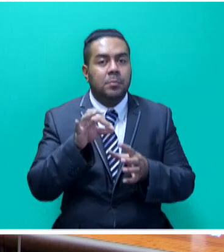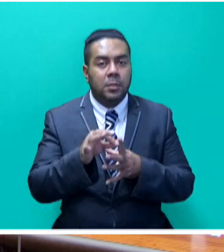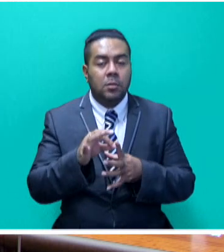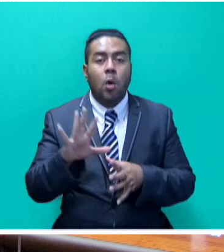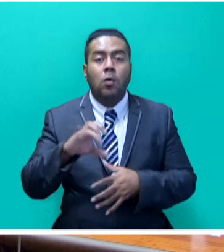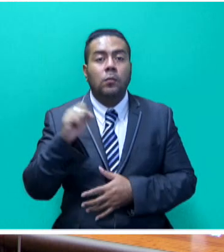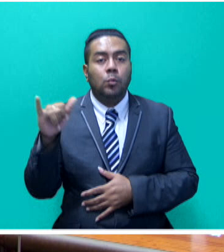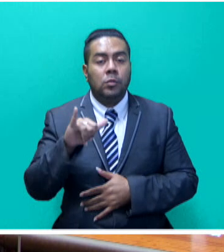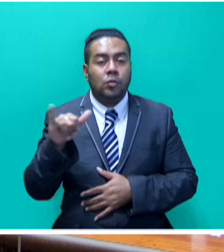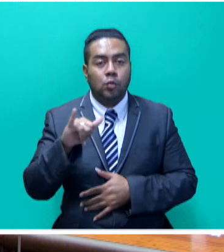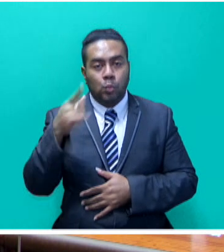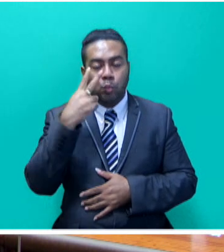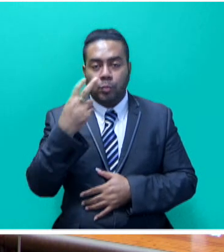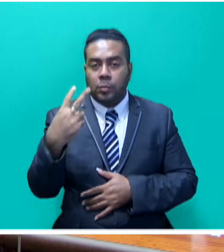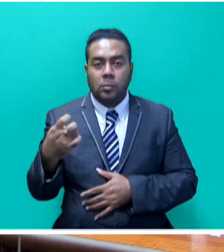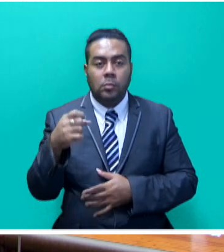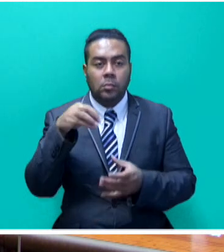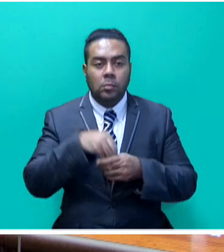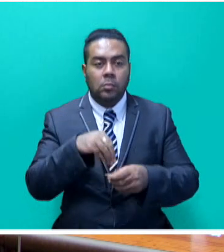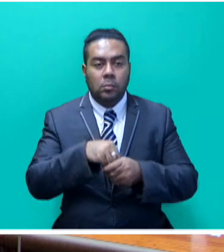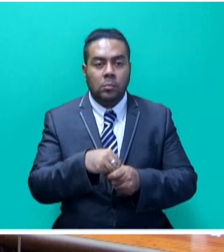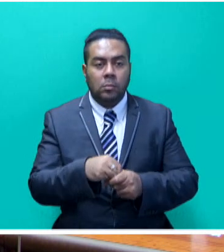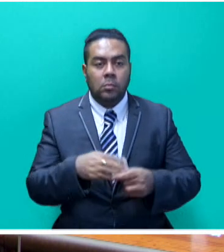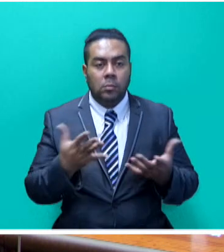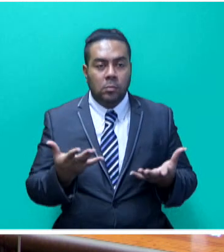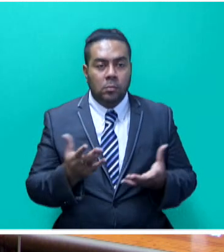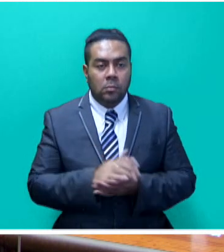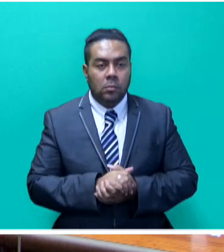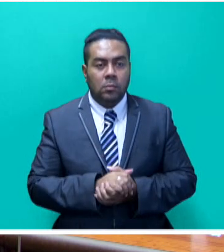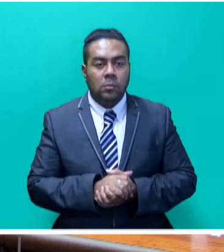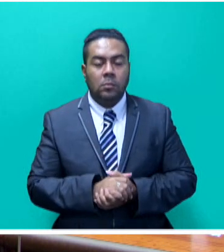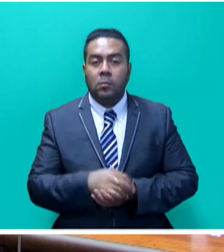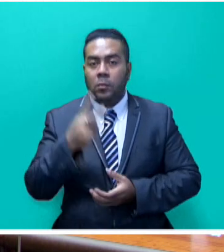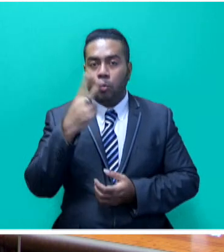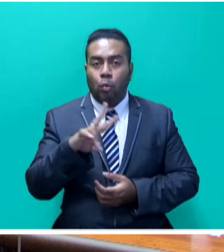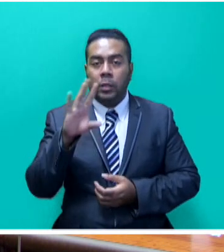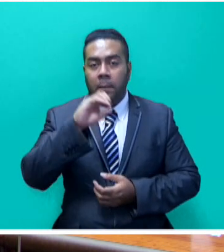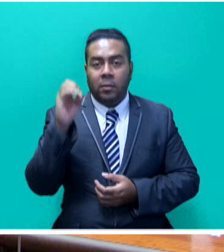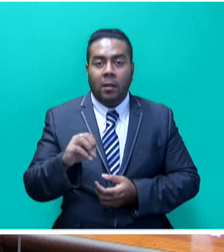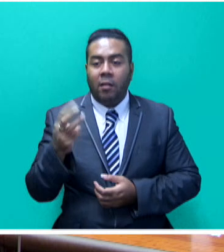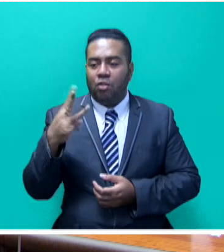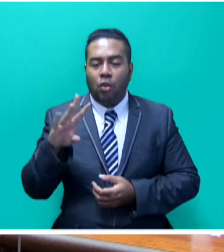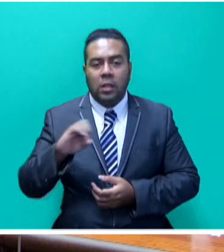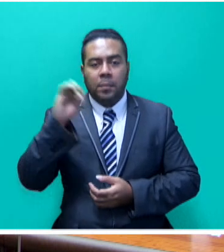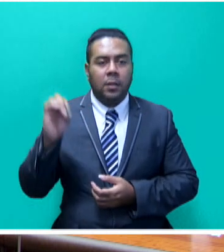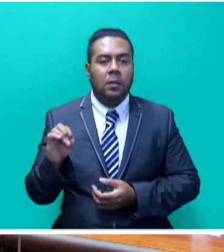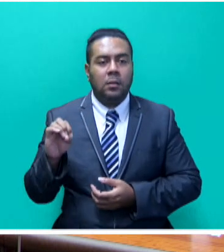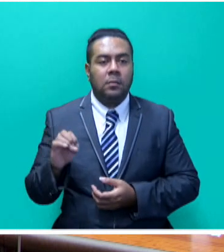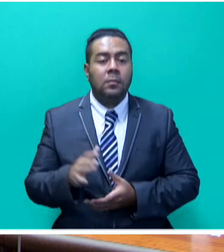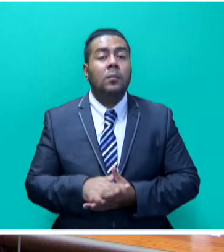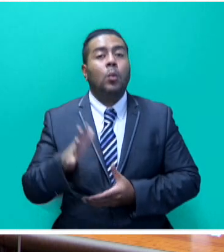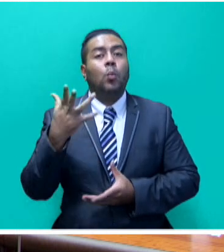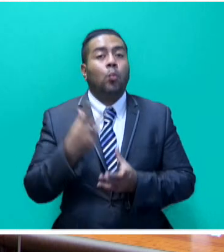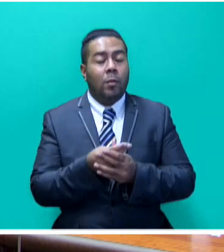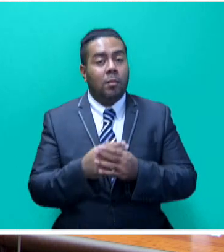which the tourism sector's direct contribution is approximately 20% and 30%, respectively. With a return